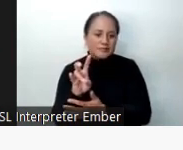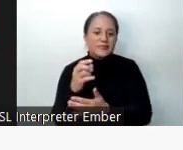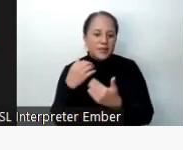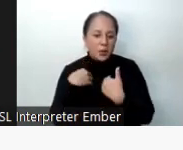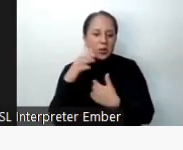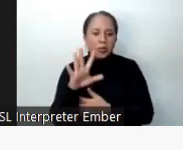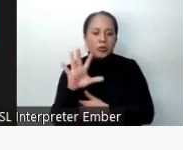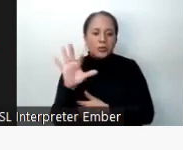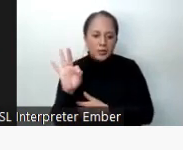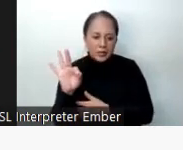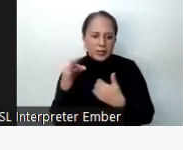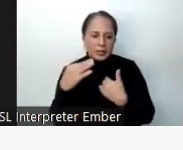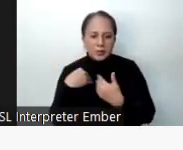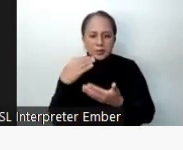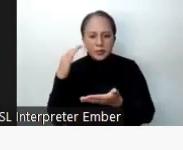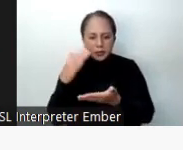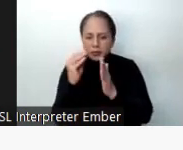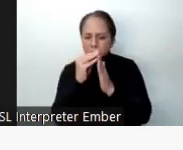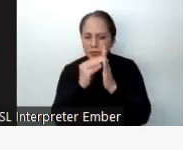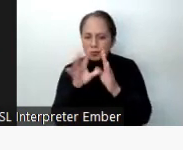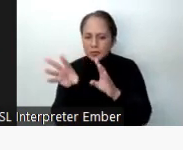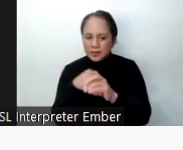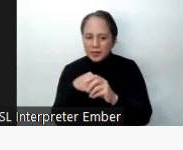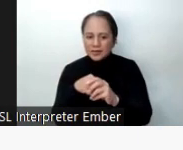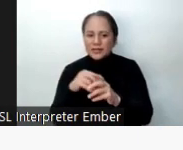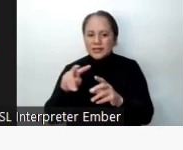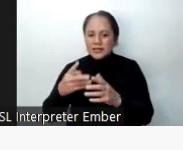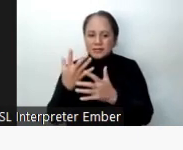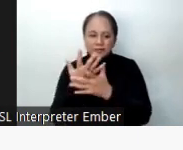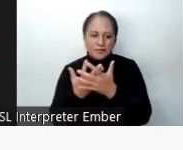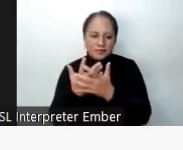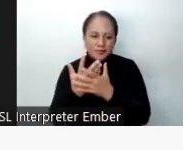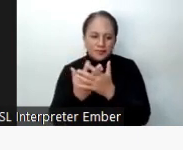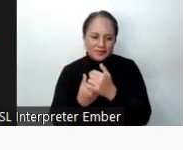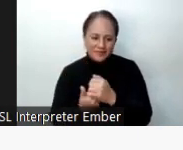only 39 were shortlisted to be included in the second screening list.